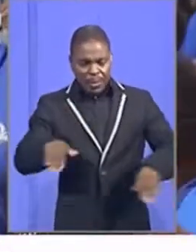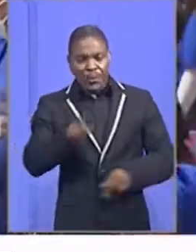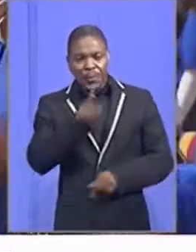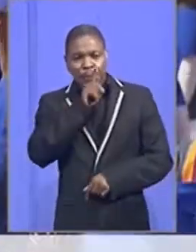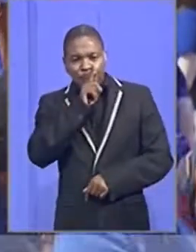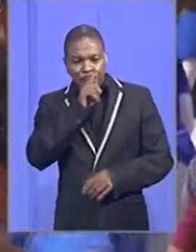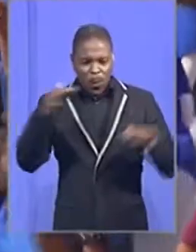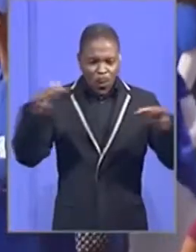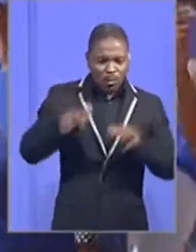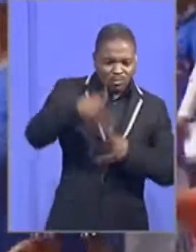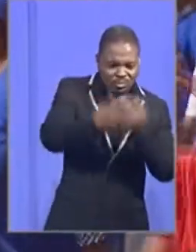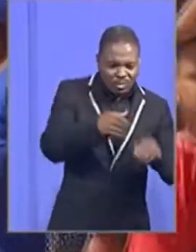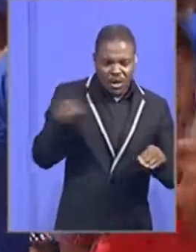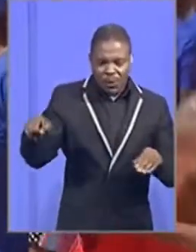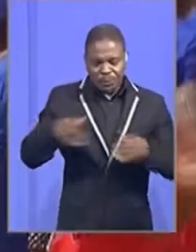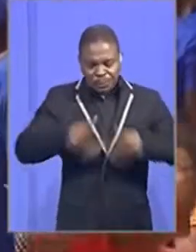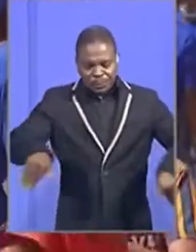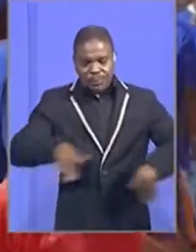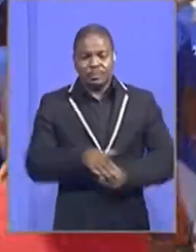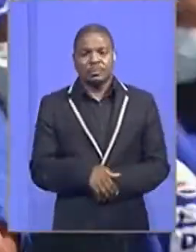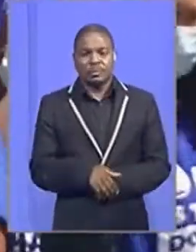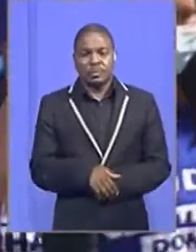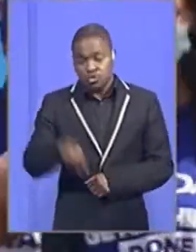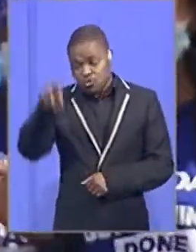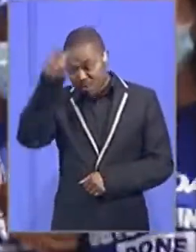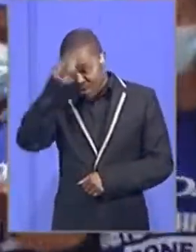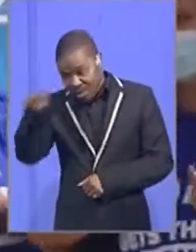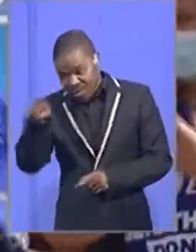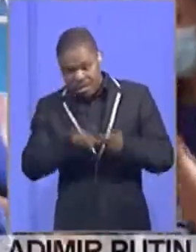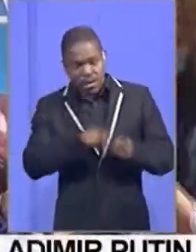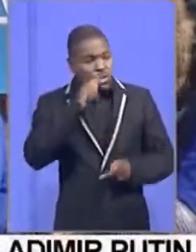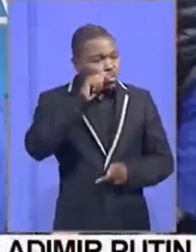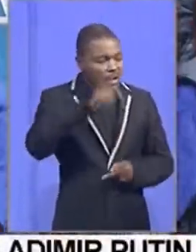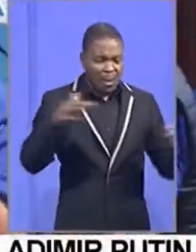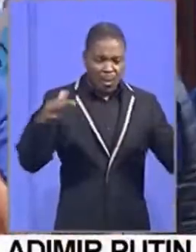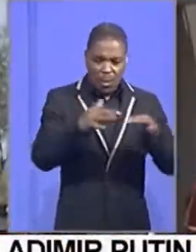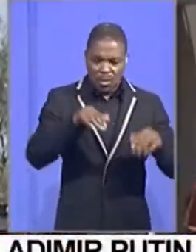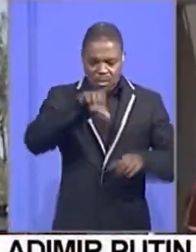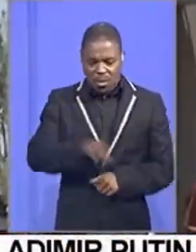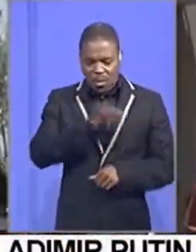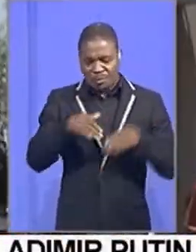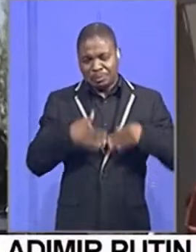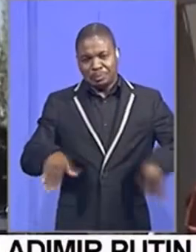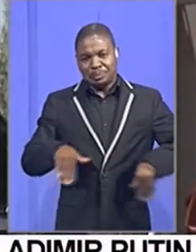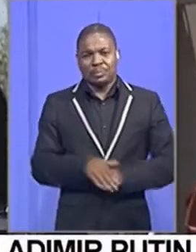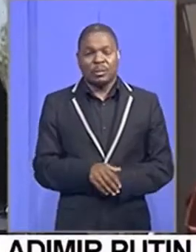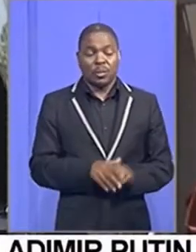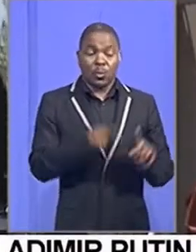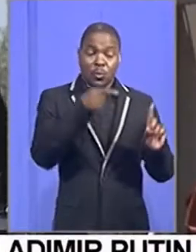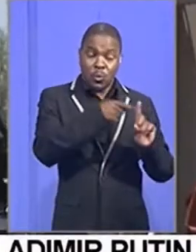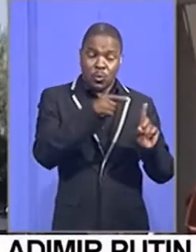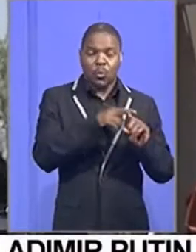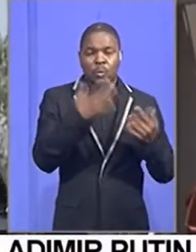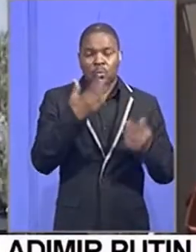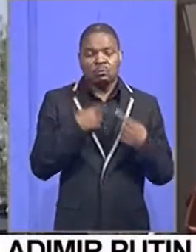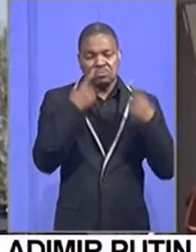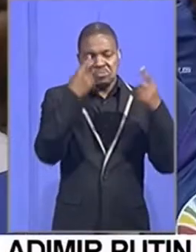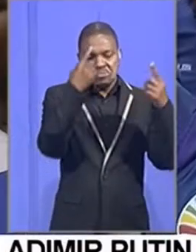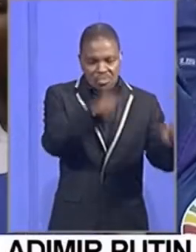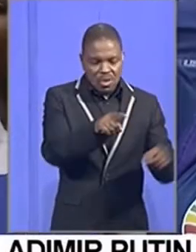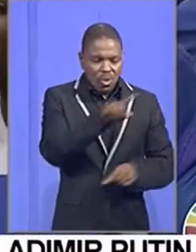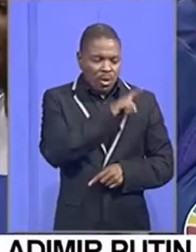ka dikgohlano tšeo di tšwelago pele magareng ga Russia le Ukraine. Bekeng ya go feta, Steenhuisen o thomile ka leselo leo a le bitšago